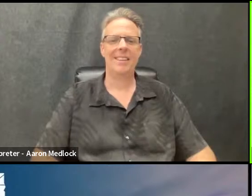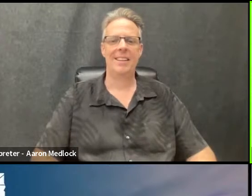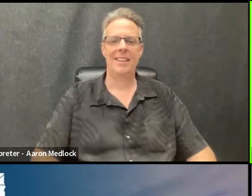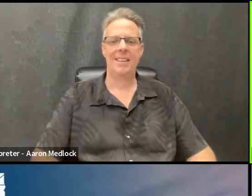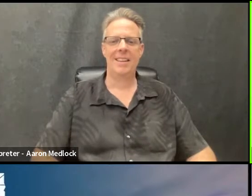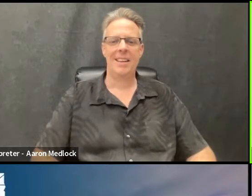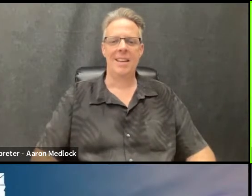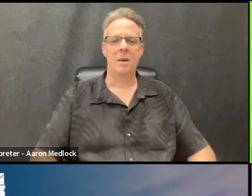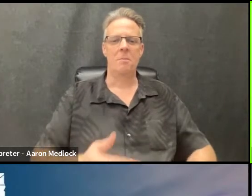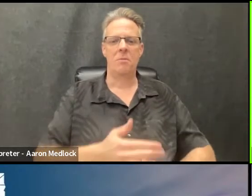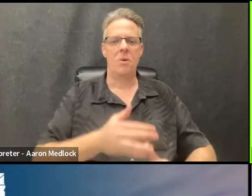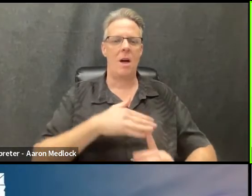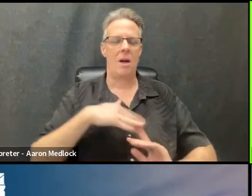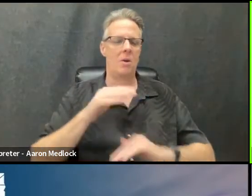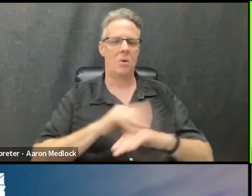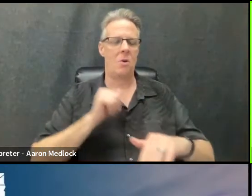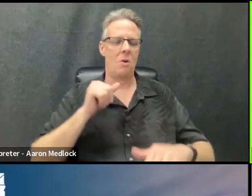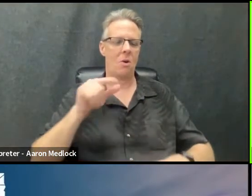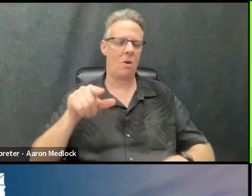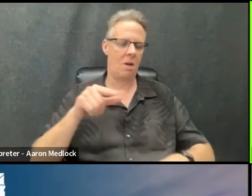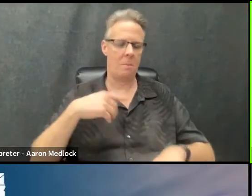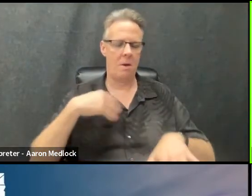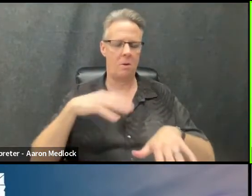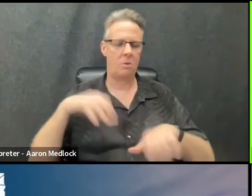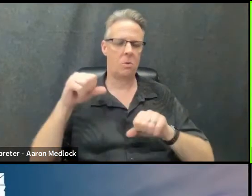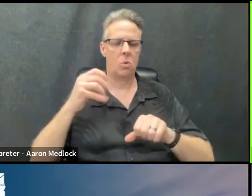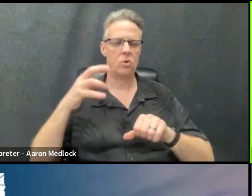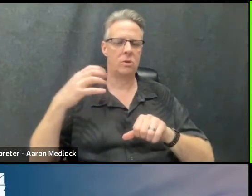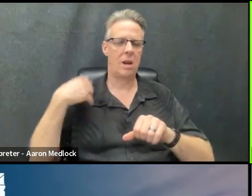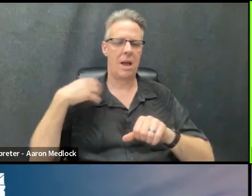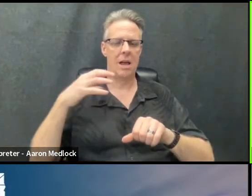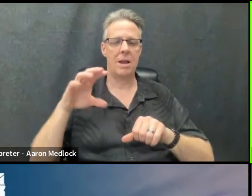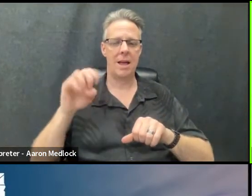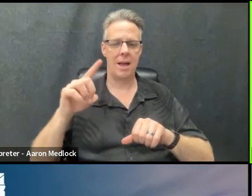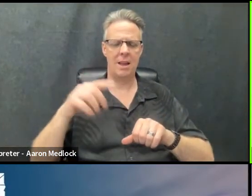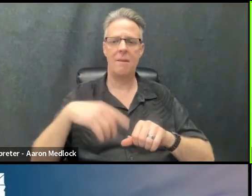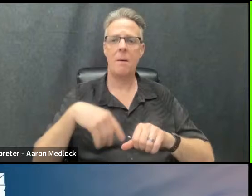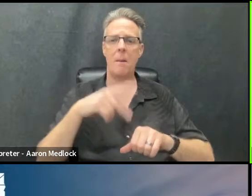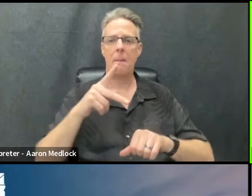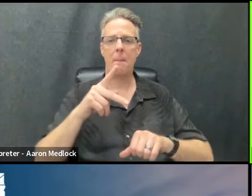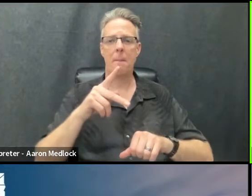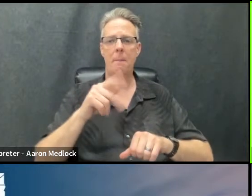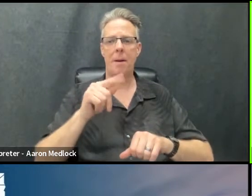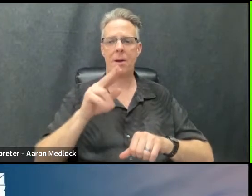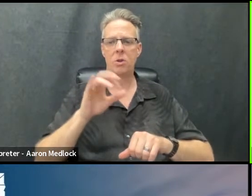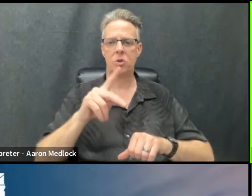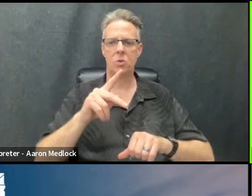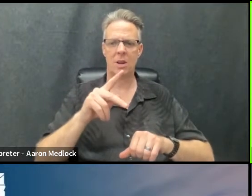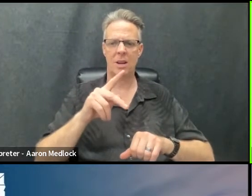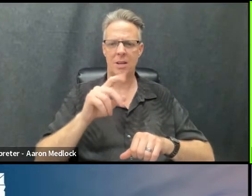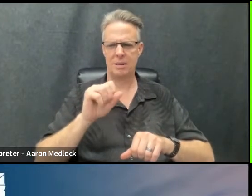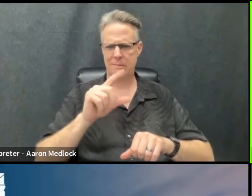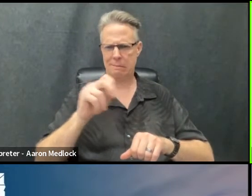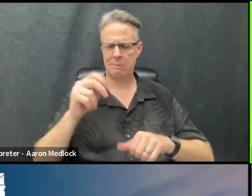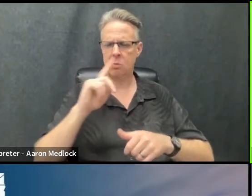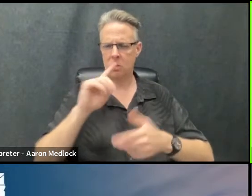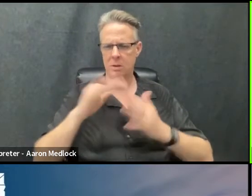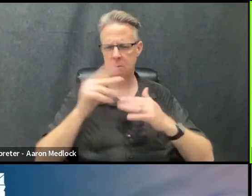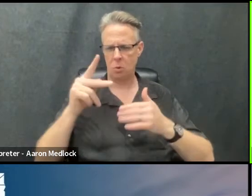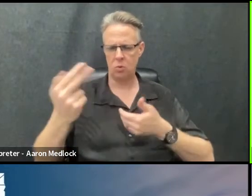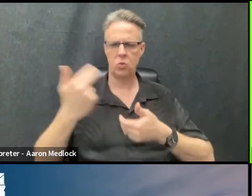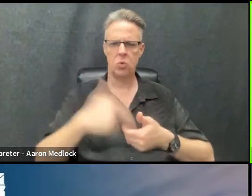my co-chair, Ed, I do want to just acknowledge that Patrick Sweeney with the City of Portland joined us a little bit later, and I